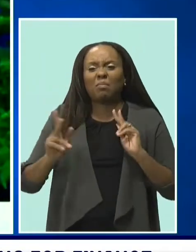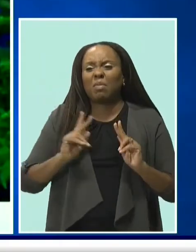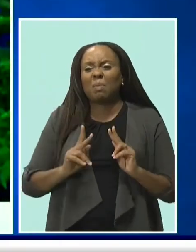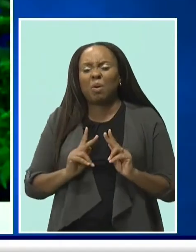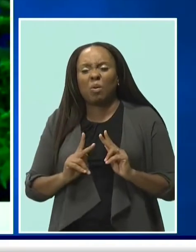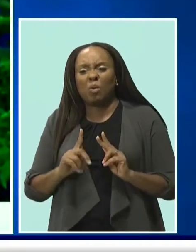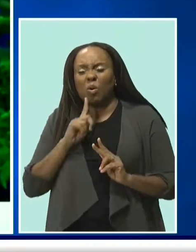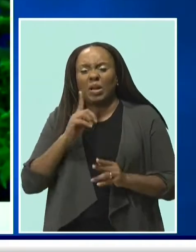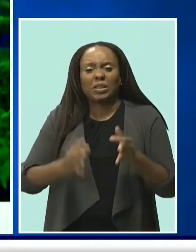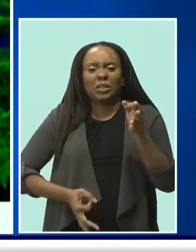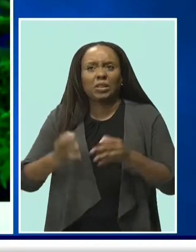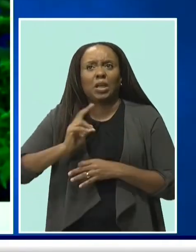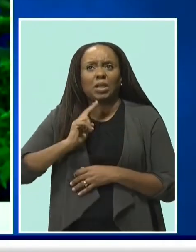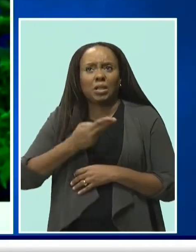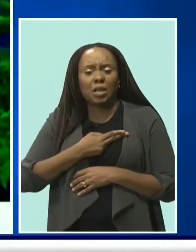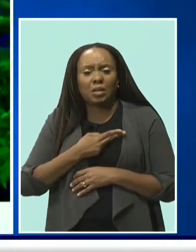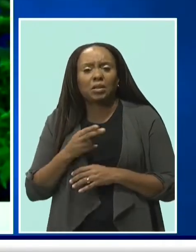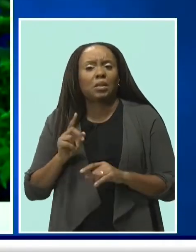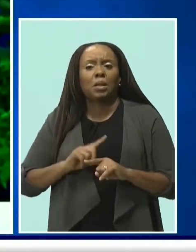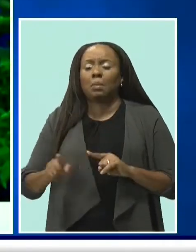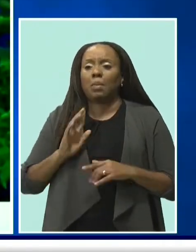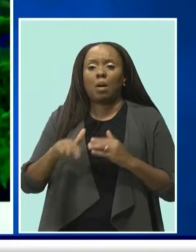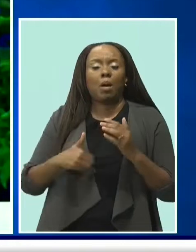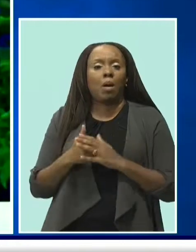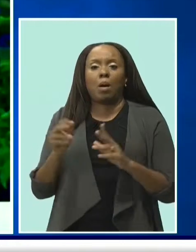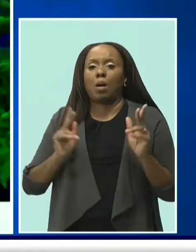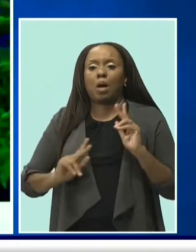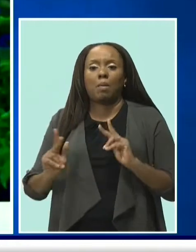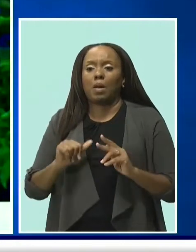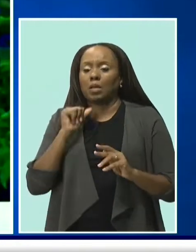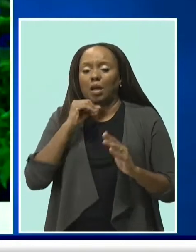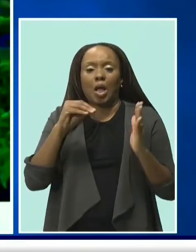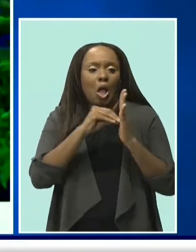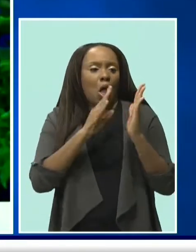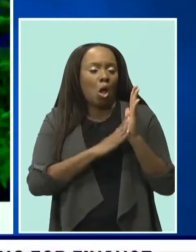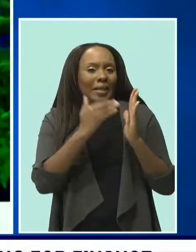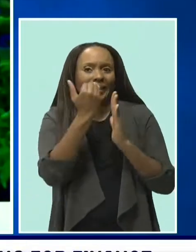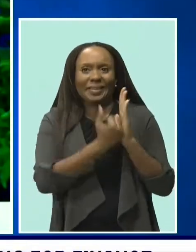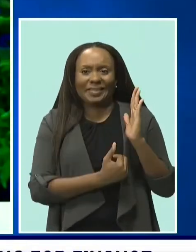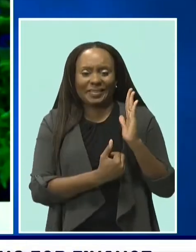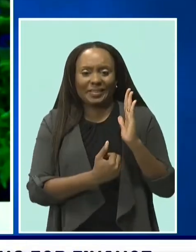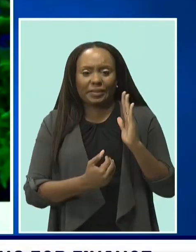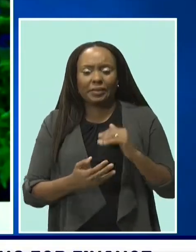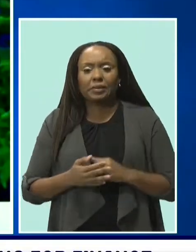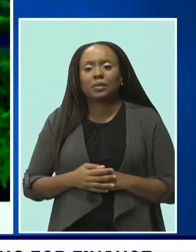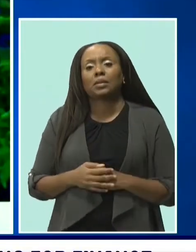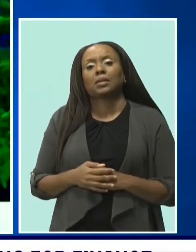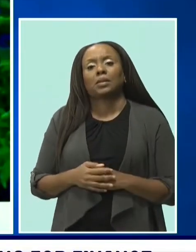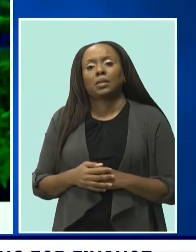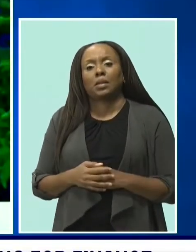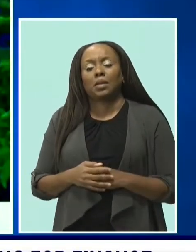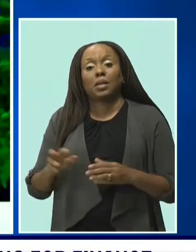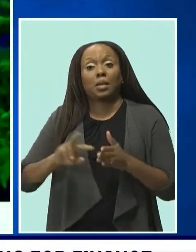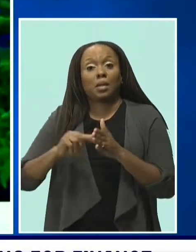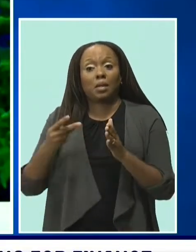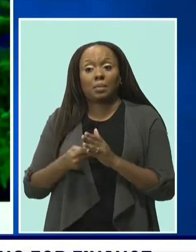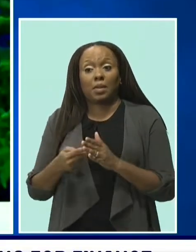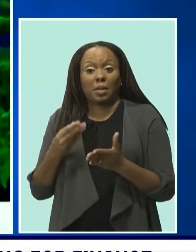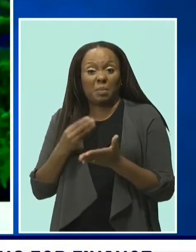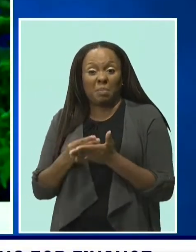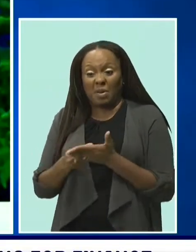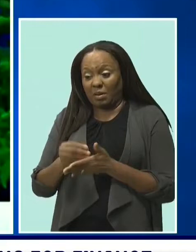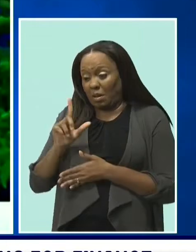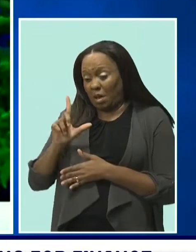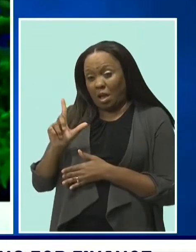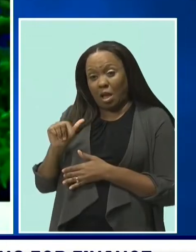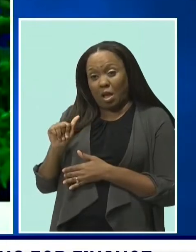list themselves. These are the things that we deal with every day. It means that money laundering and tax avoidance centers, however,